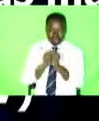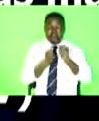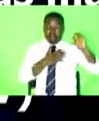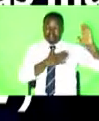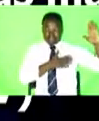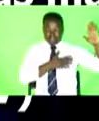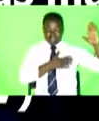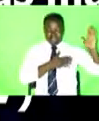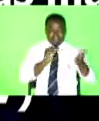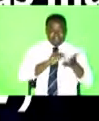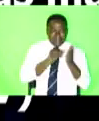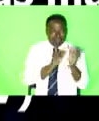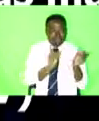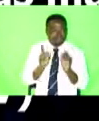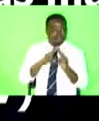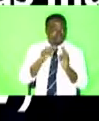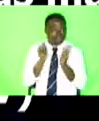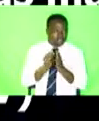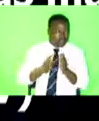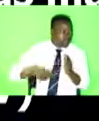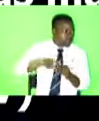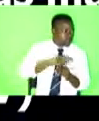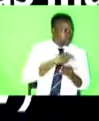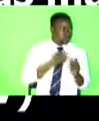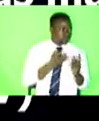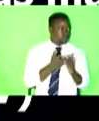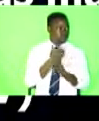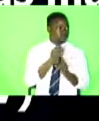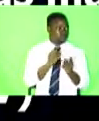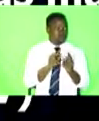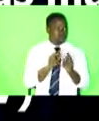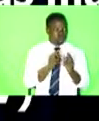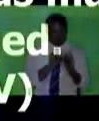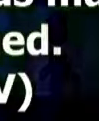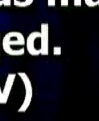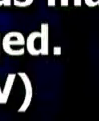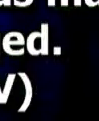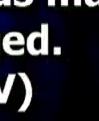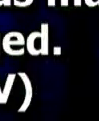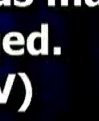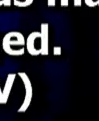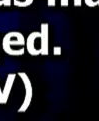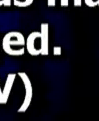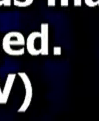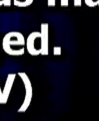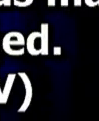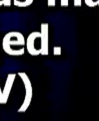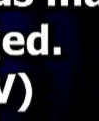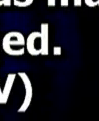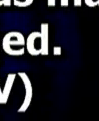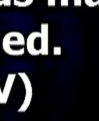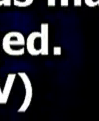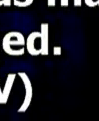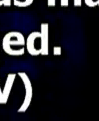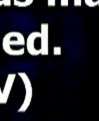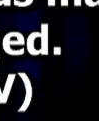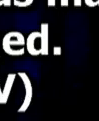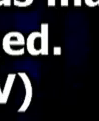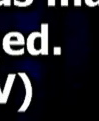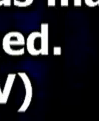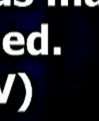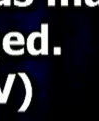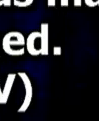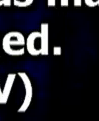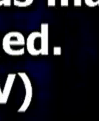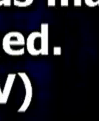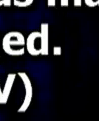did this so that by two unchangeable things in which it is impossible for God to lie, we who have